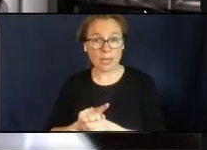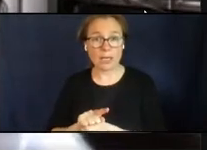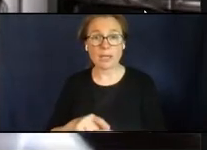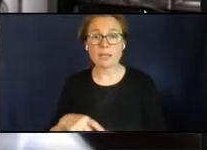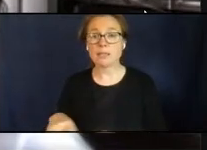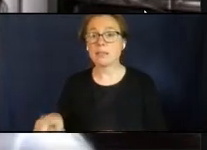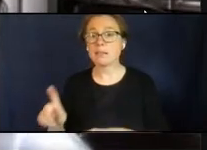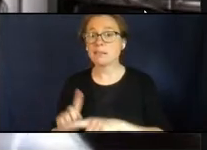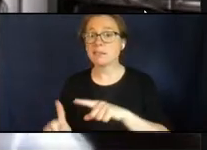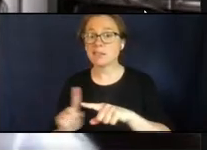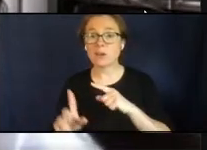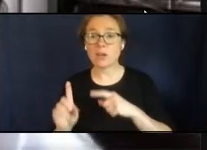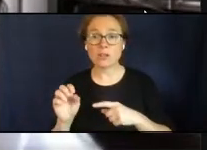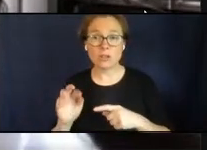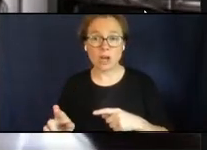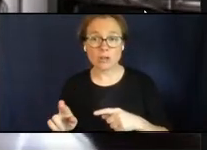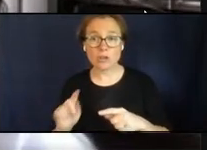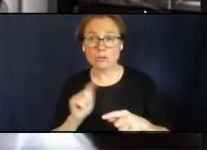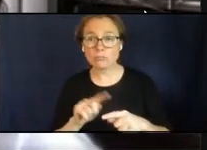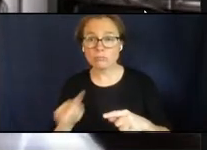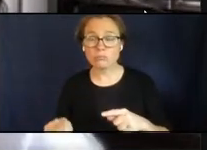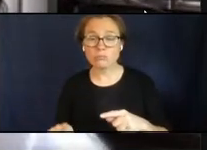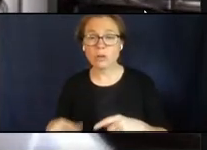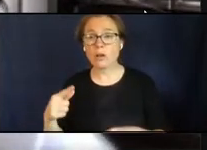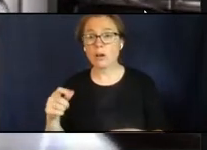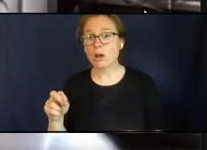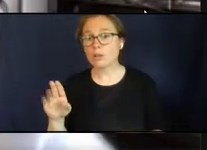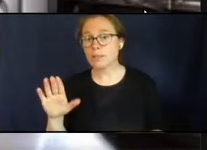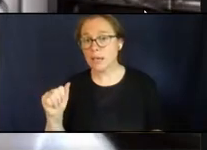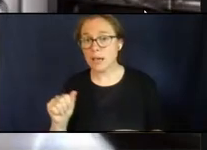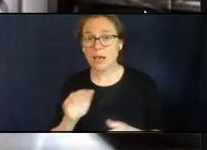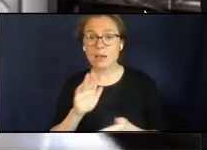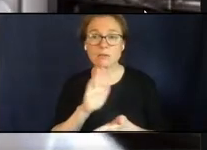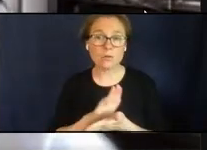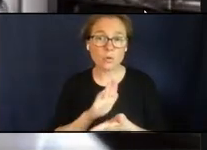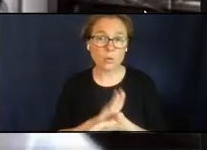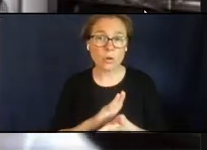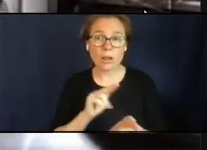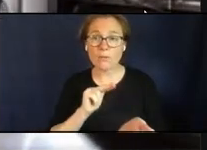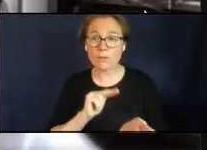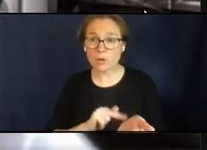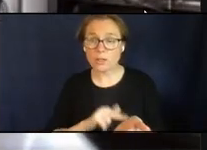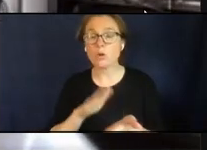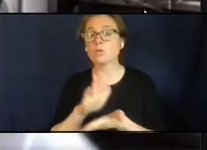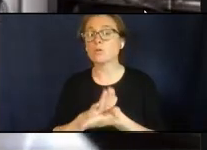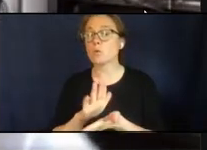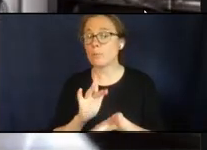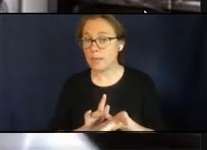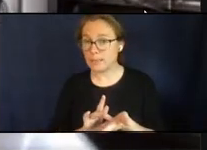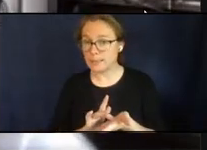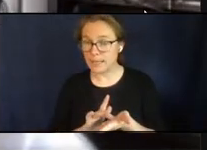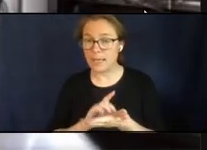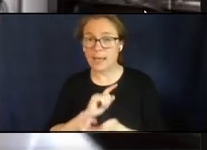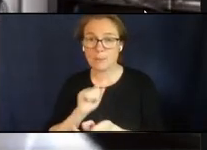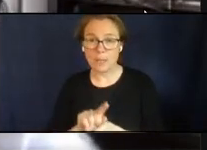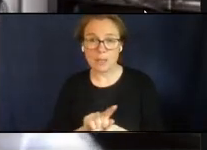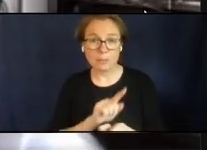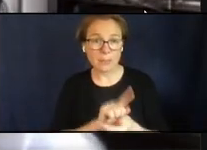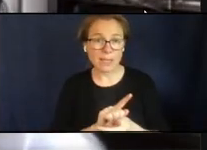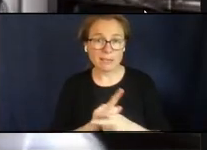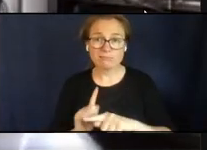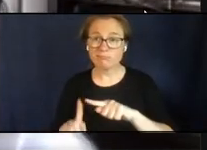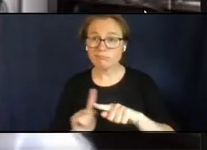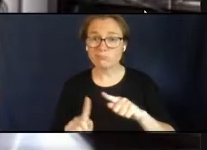regular basis with Leslie Garcia in the School of Nurse and School of Medicine. Dr. Peter